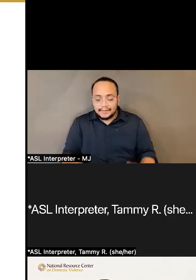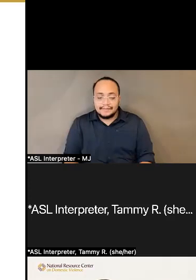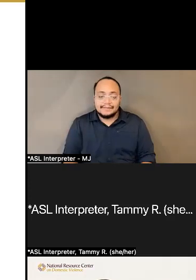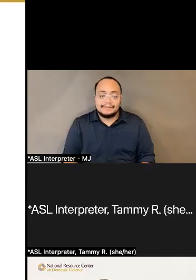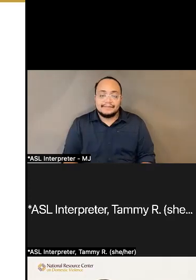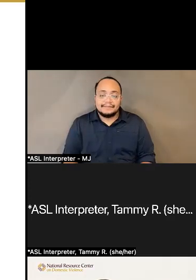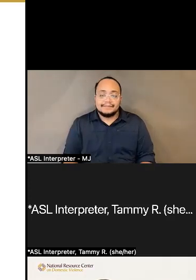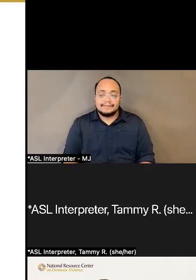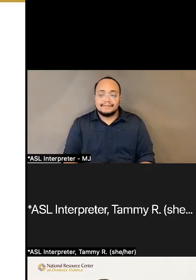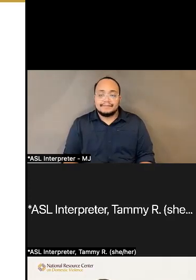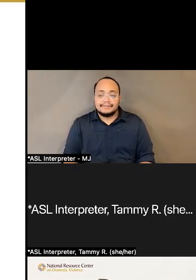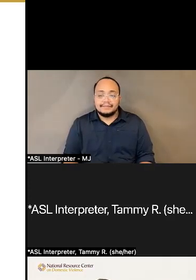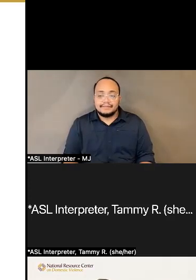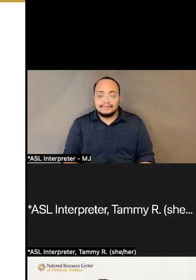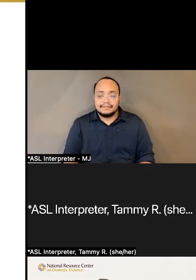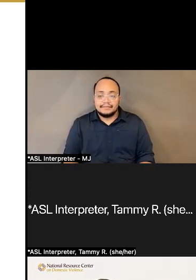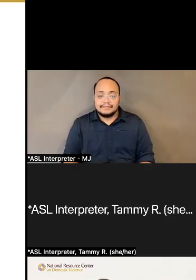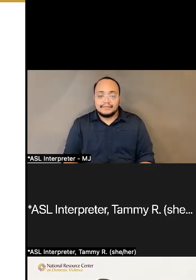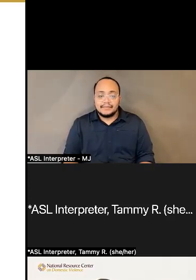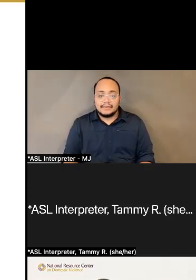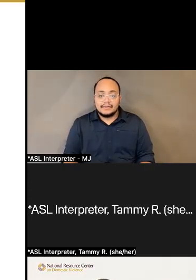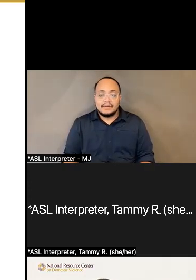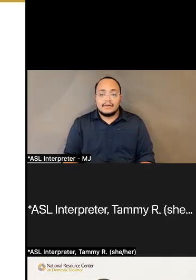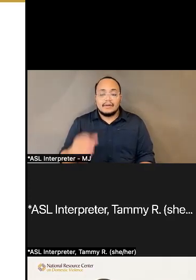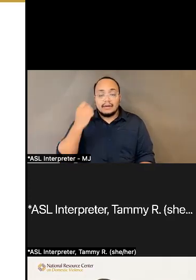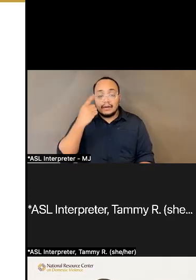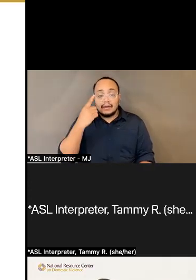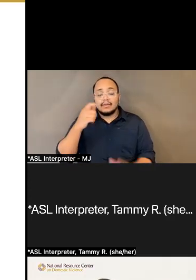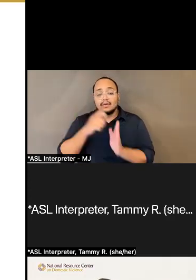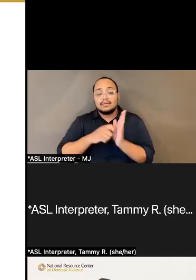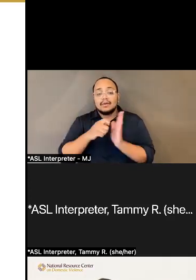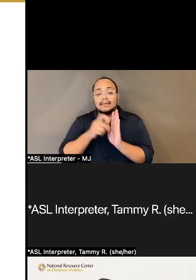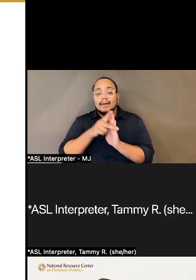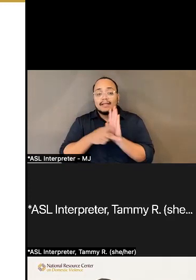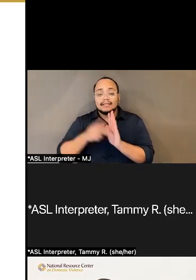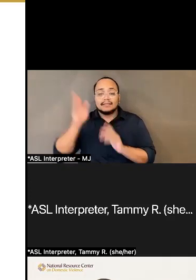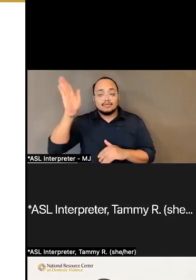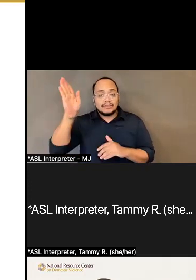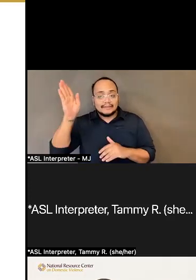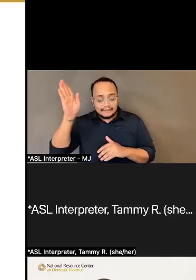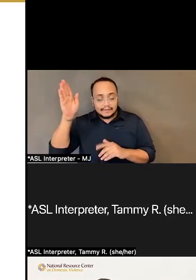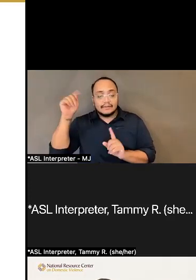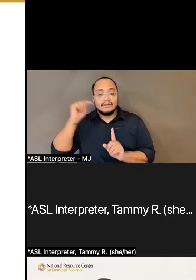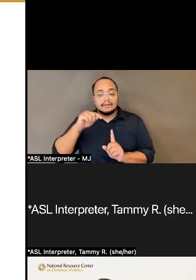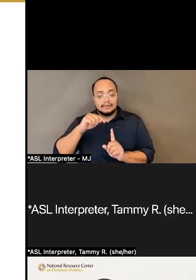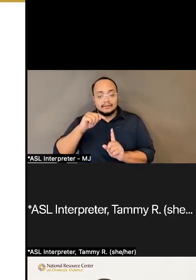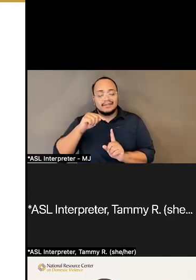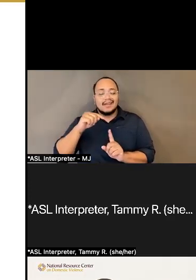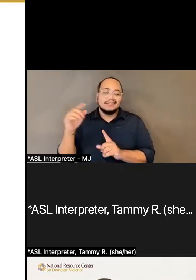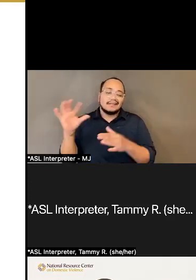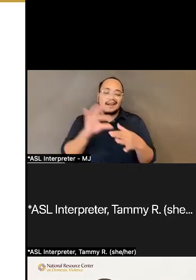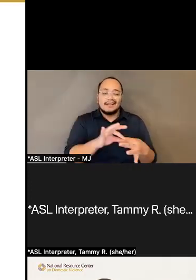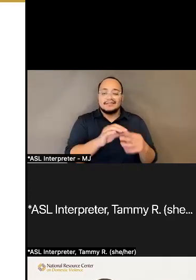Specifically in the NRCDV written policy brief that I just mentioned, which is connected to